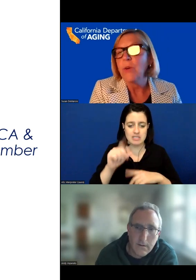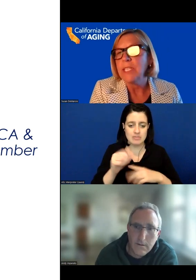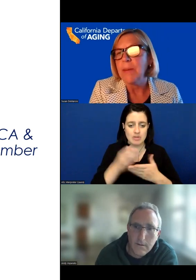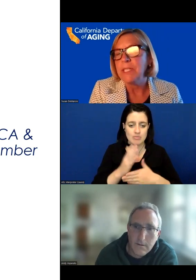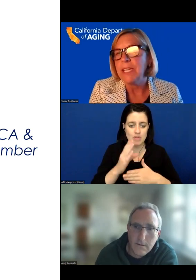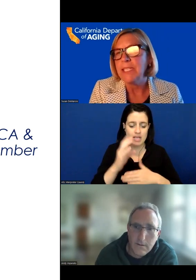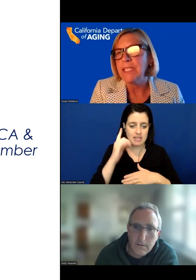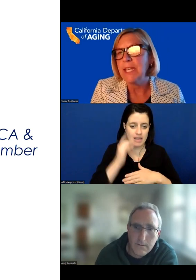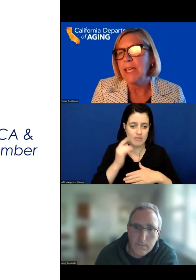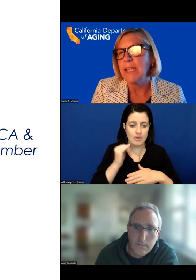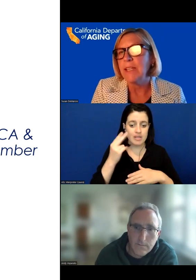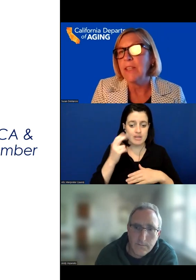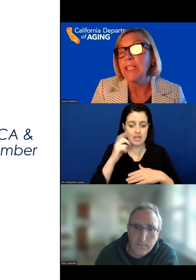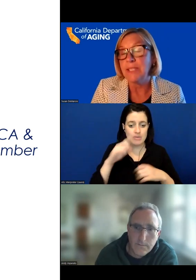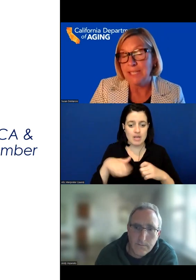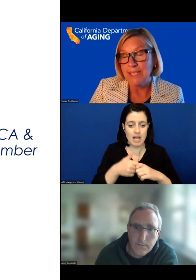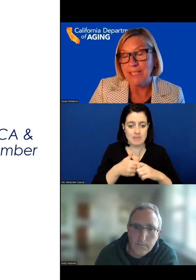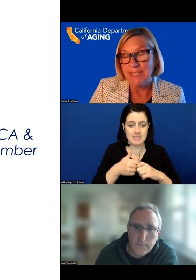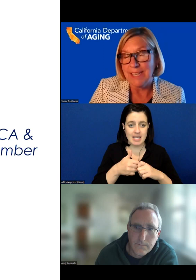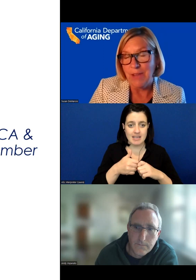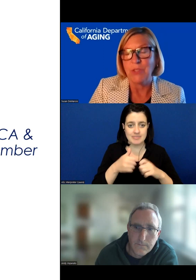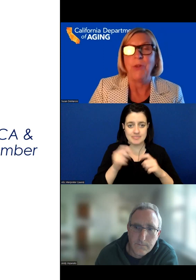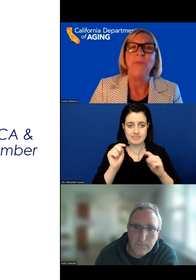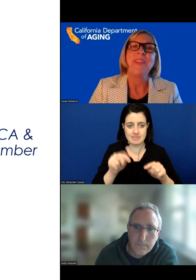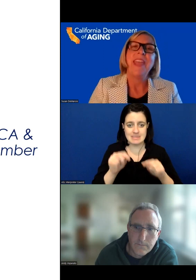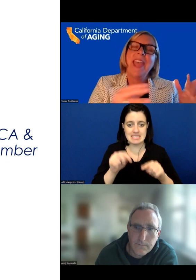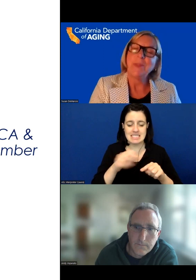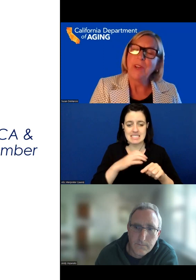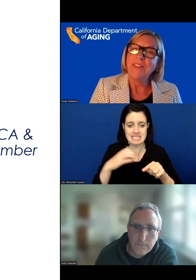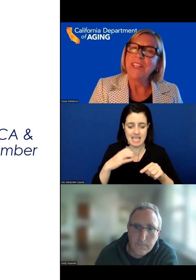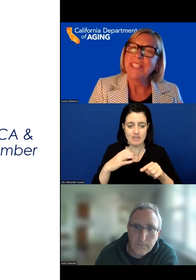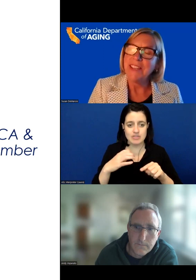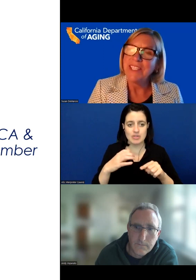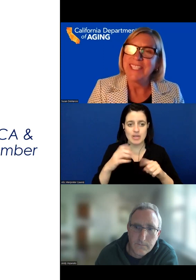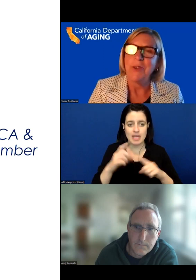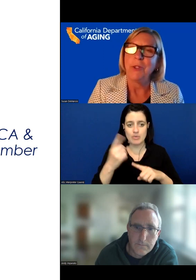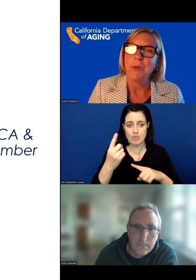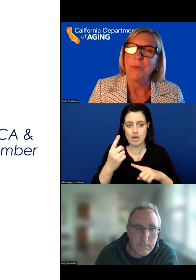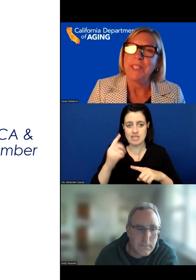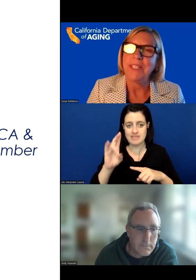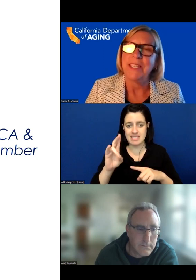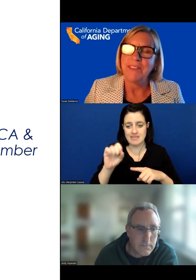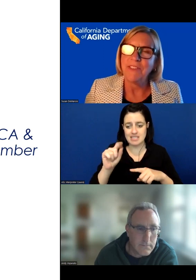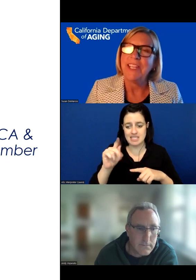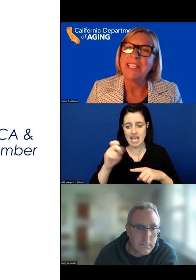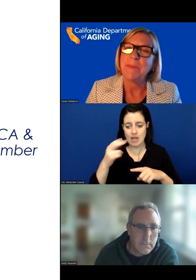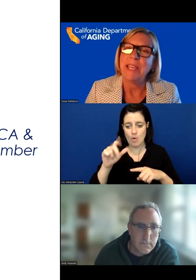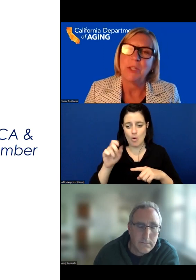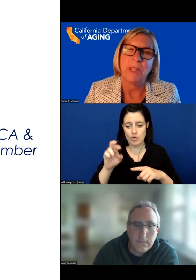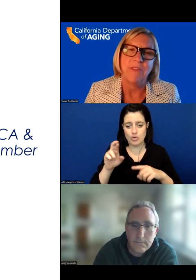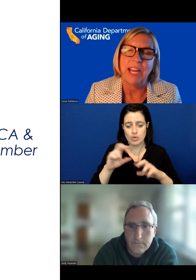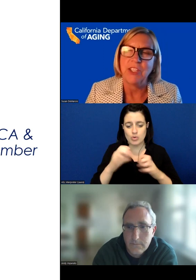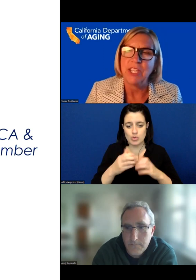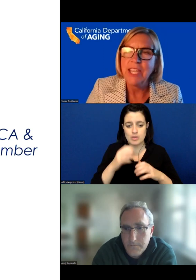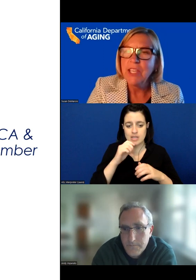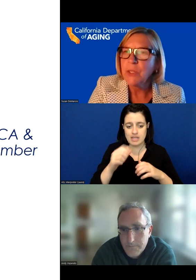he's going to update this council as one of 7 stakeholder groups that feed into the Master